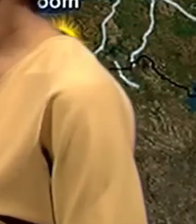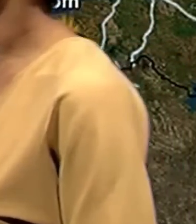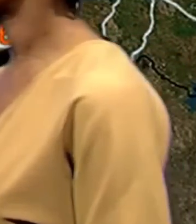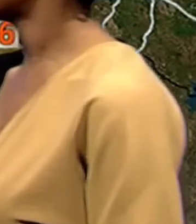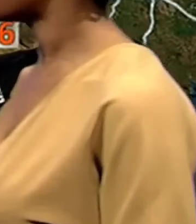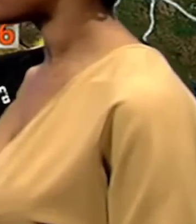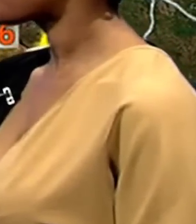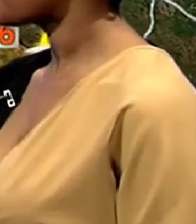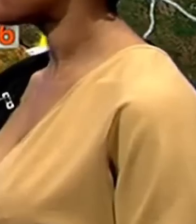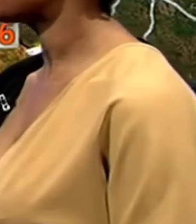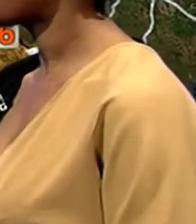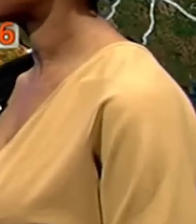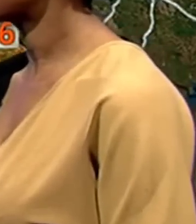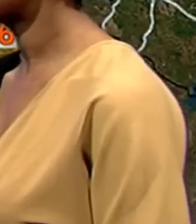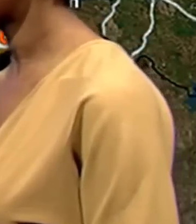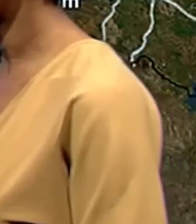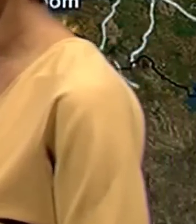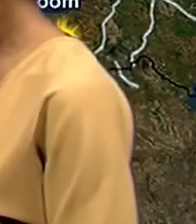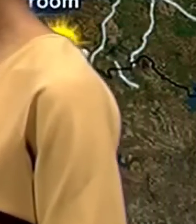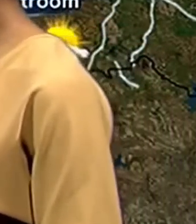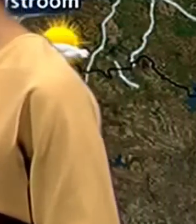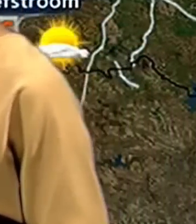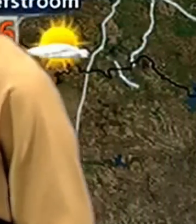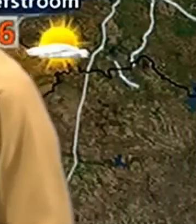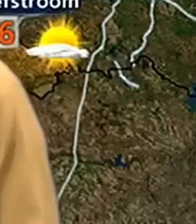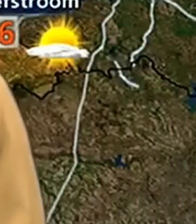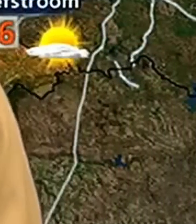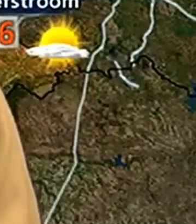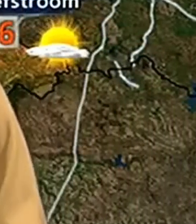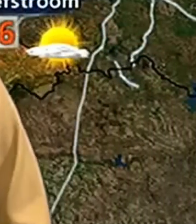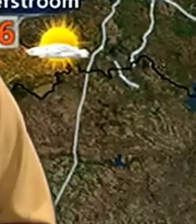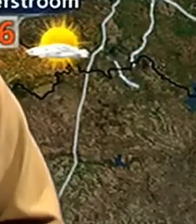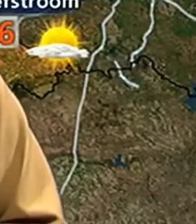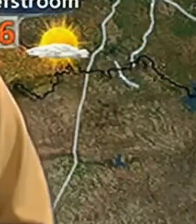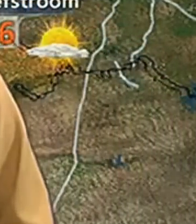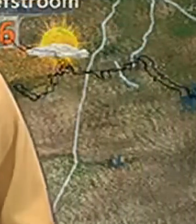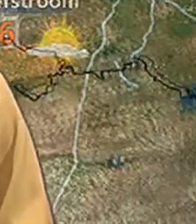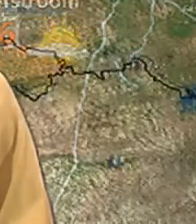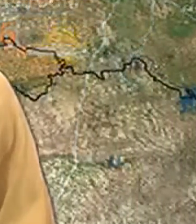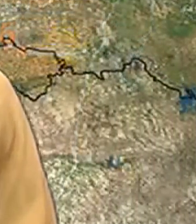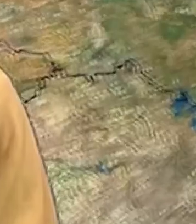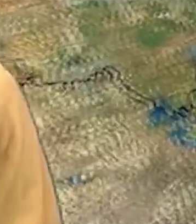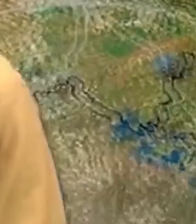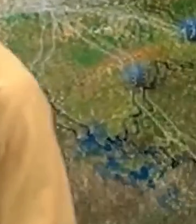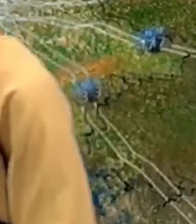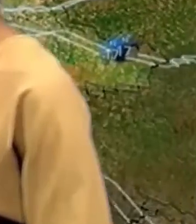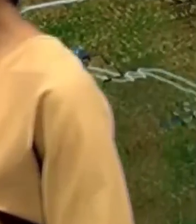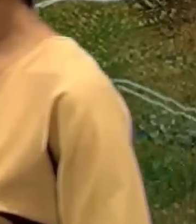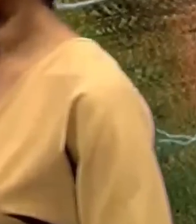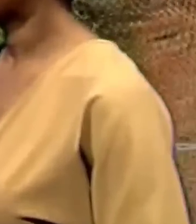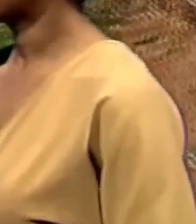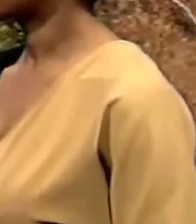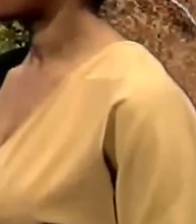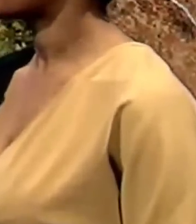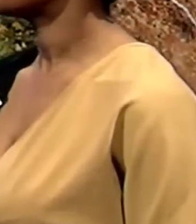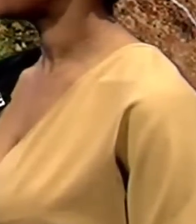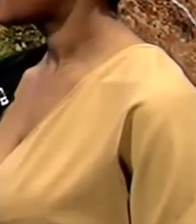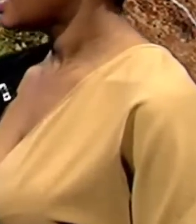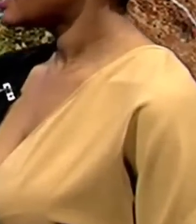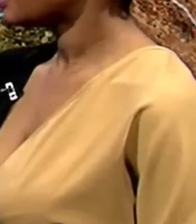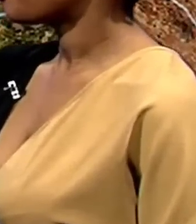10 go di le 25 mo Thapameng re bella Vryburg ka digata di le 7 go ya go di le 25 re bella province